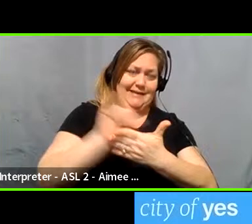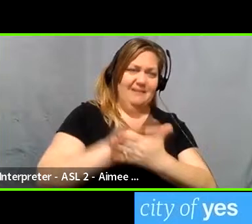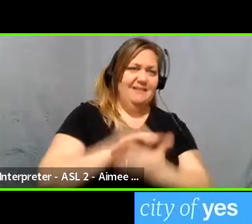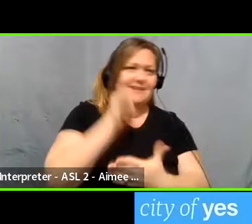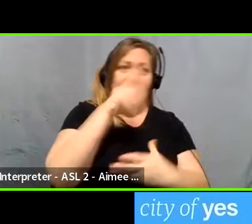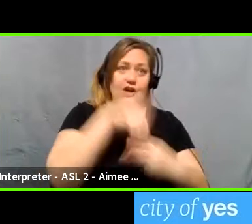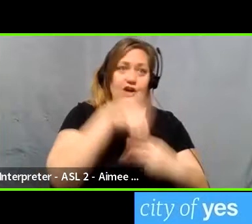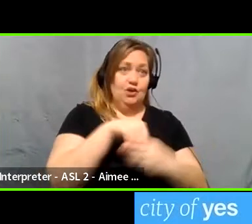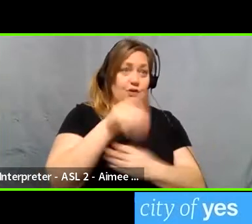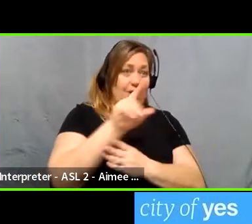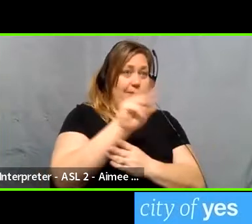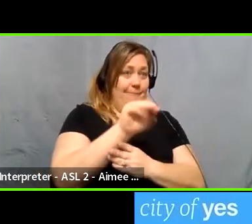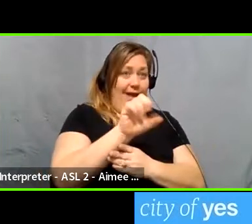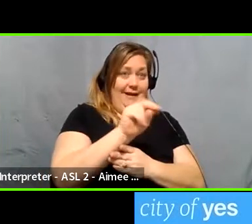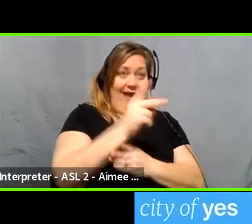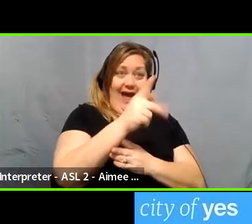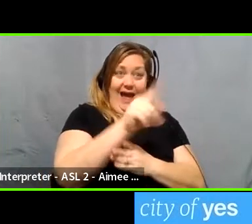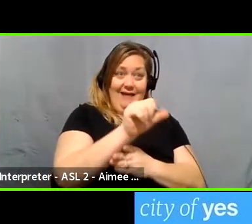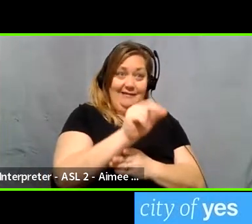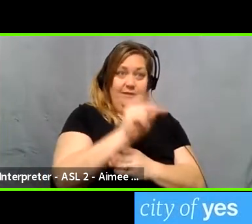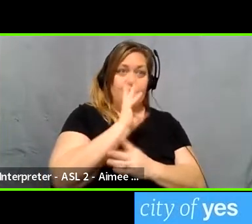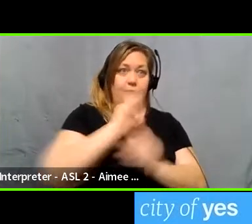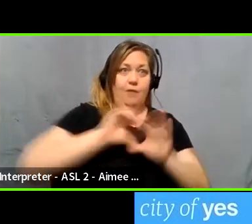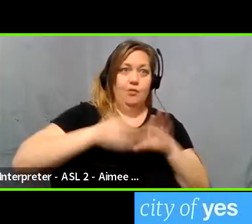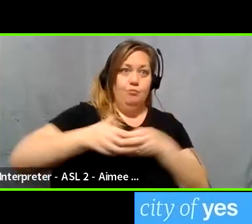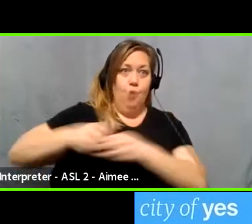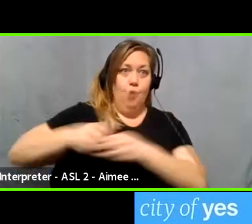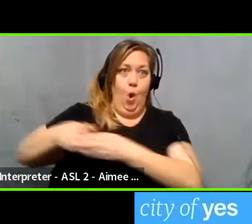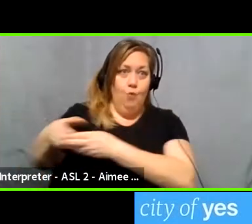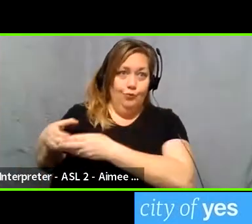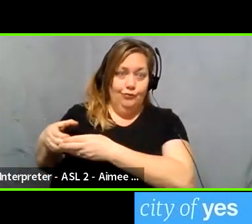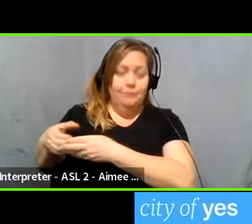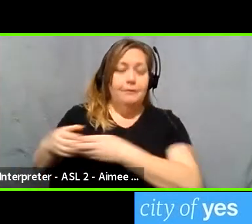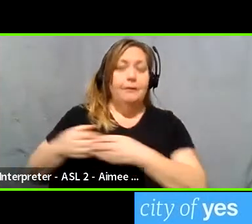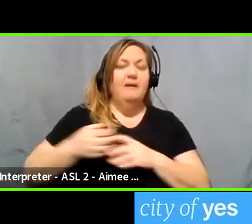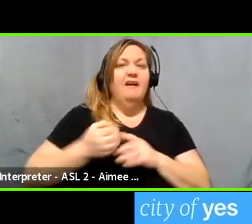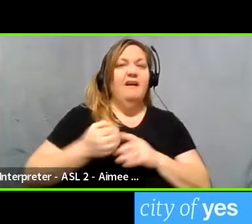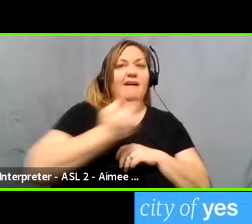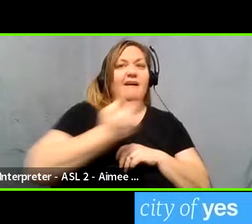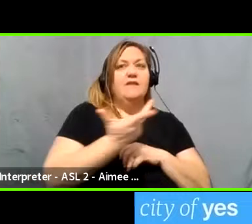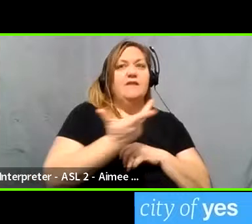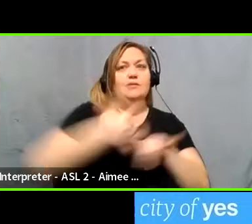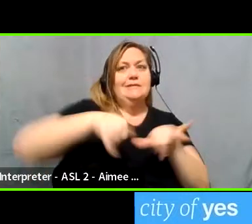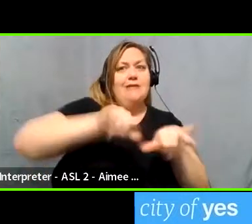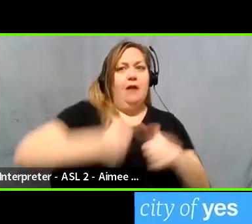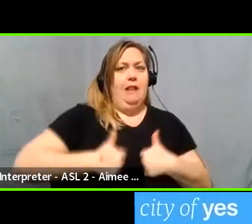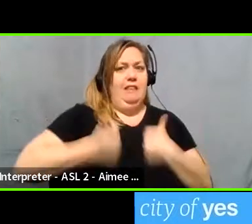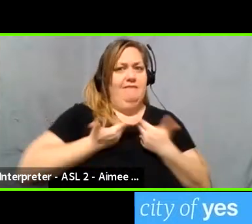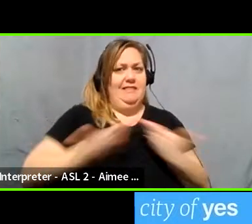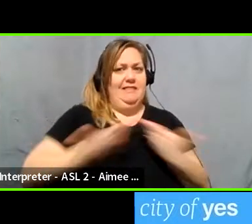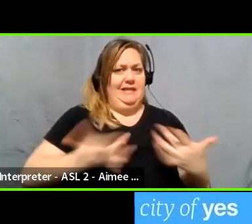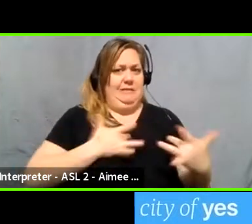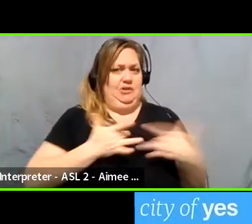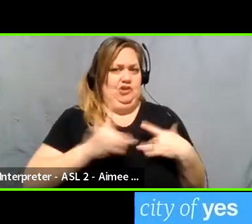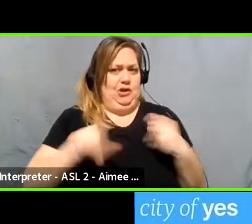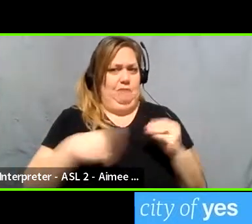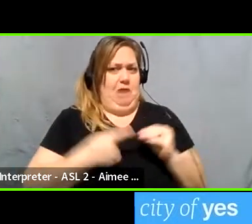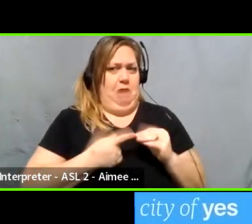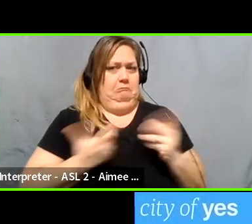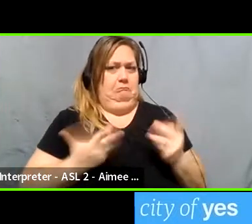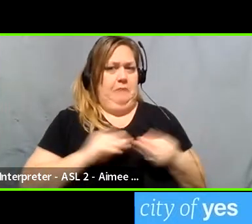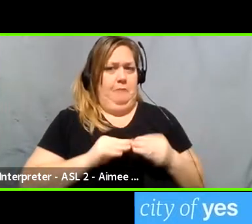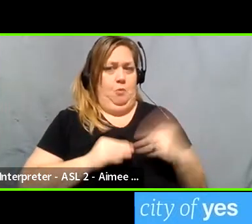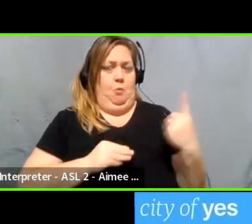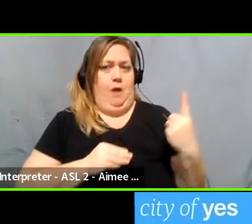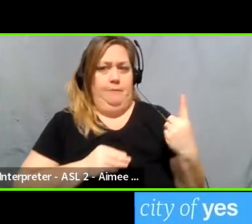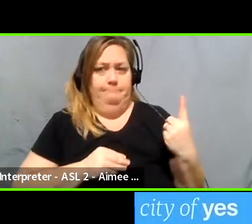including Manhattan. I'm talking about the boroughs. Now, um, there's a few standard of living things that I'm concerned about. Number one,